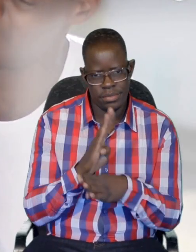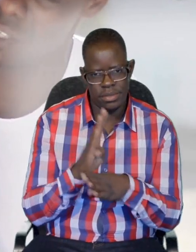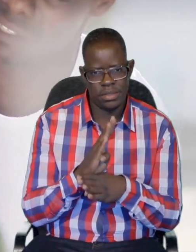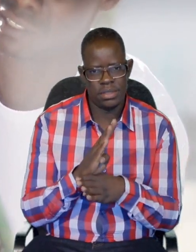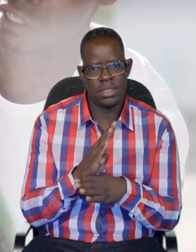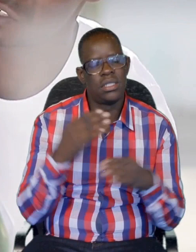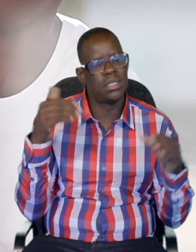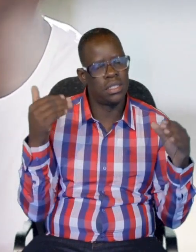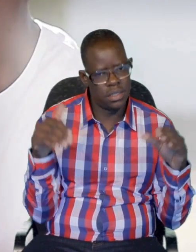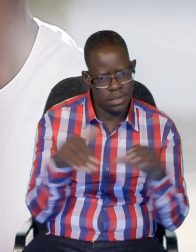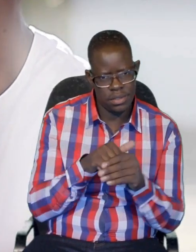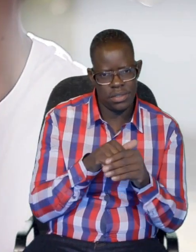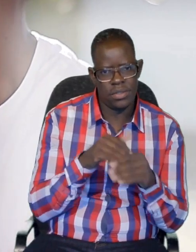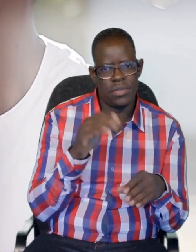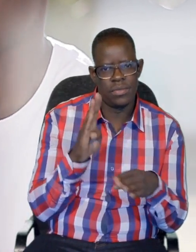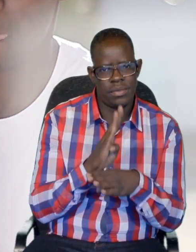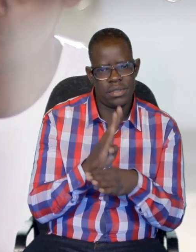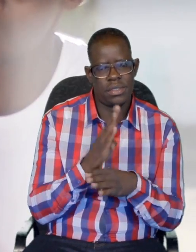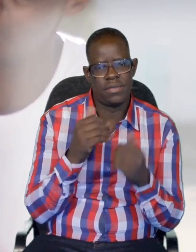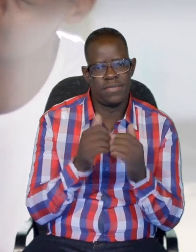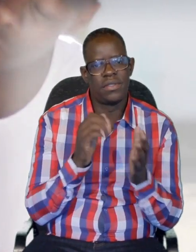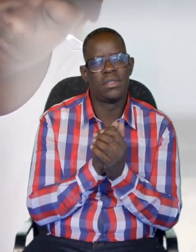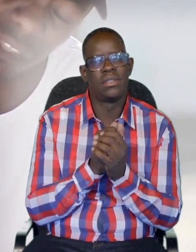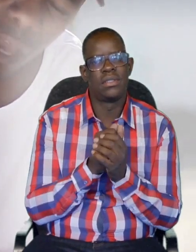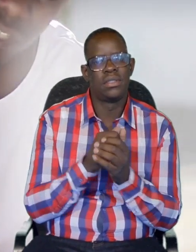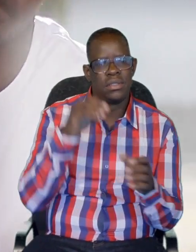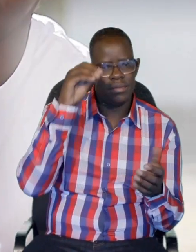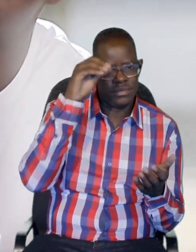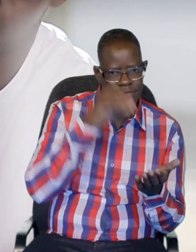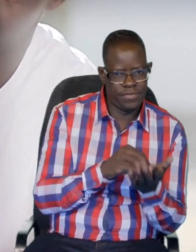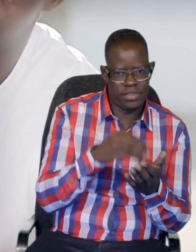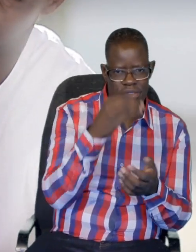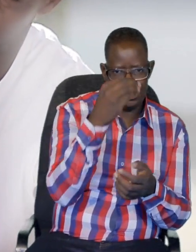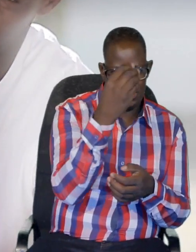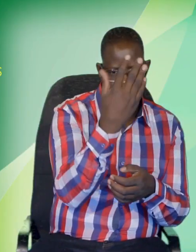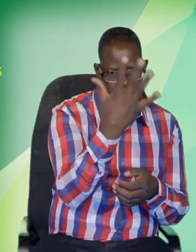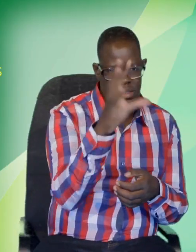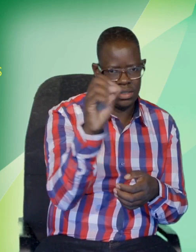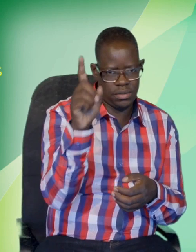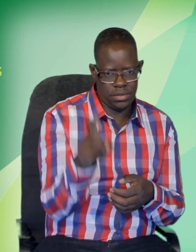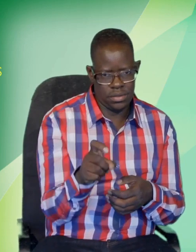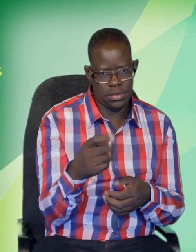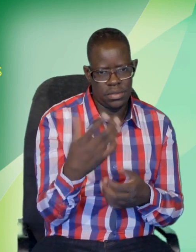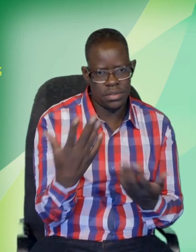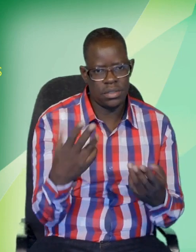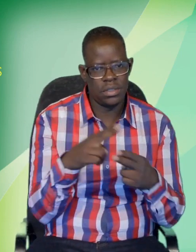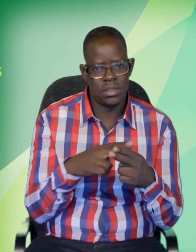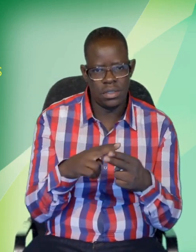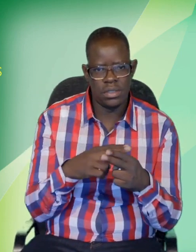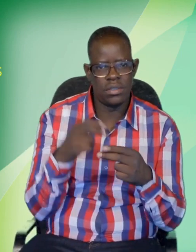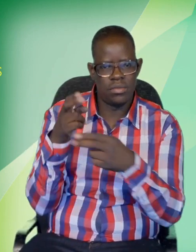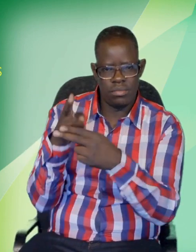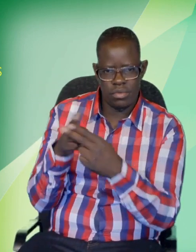new business started on the 1st of January and we invest 50,000 in it. The business unit has